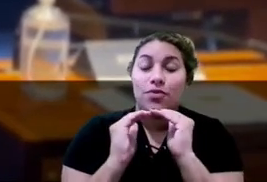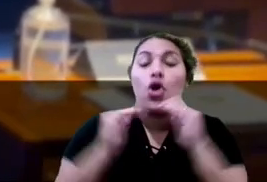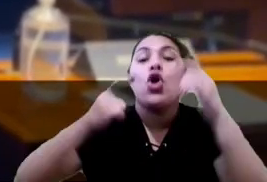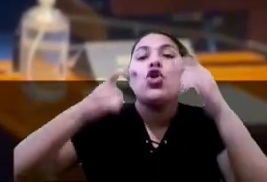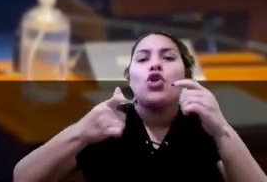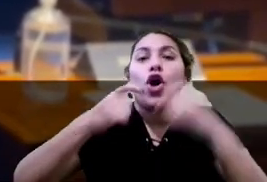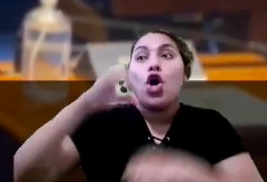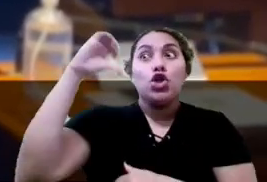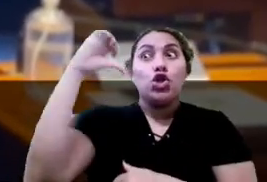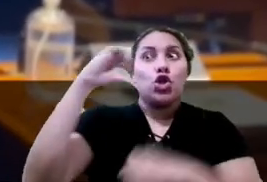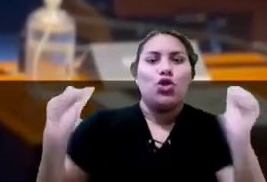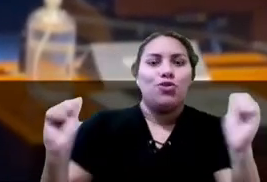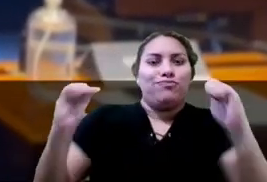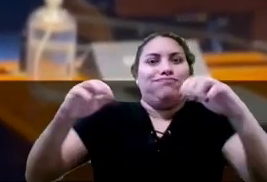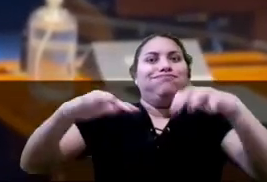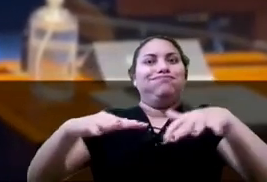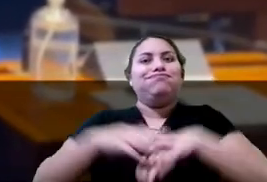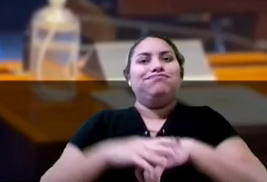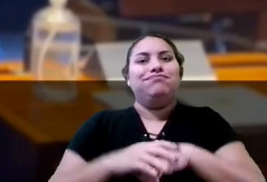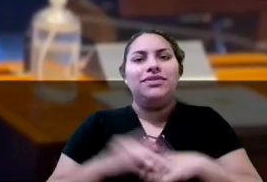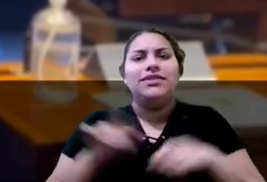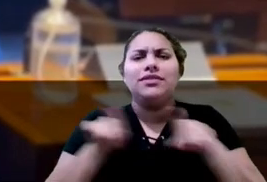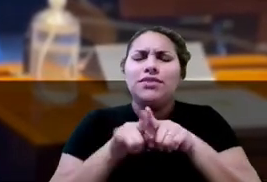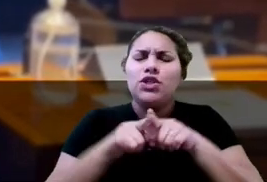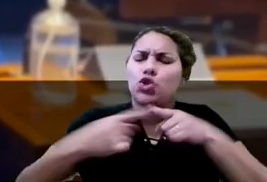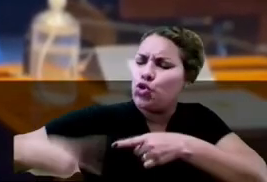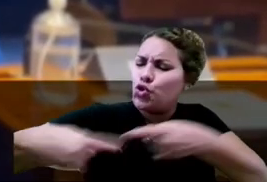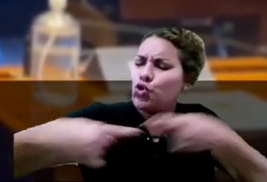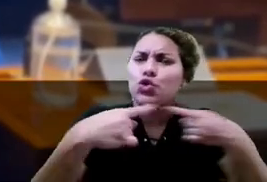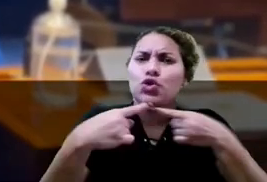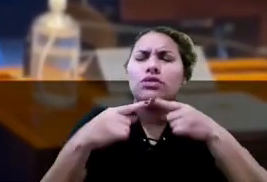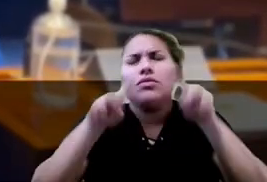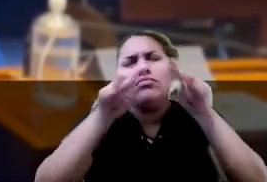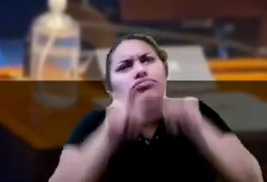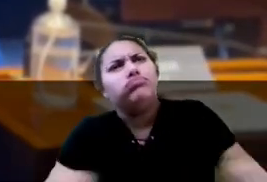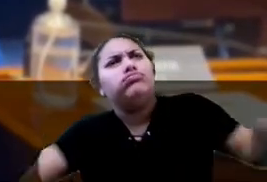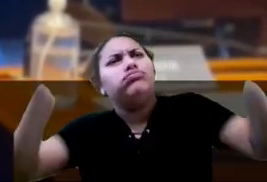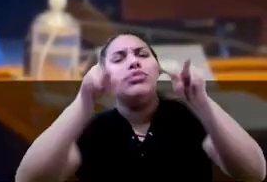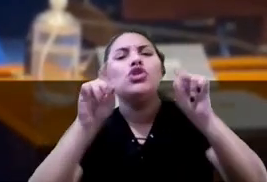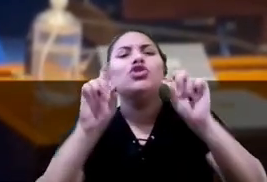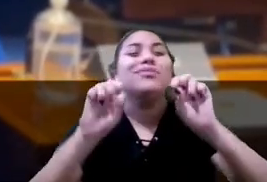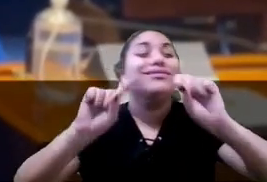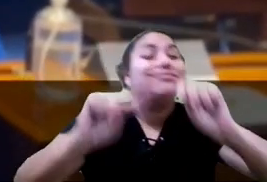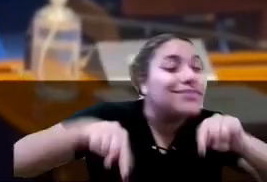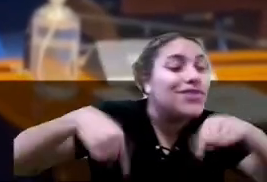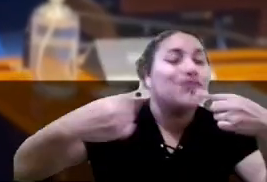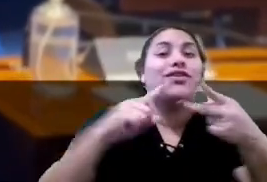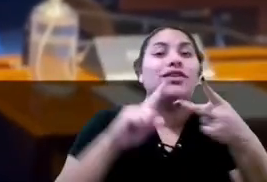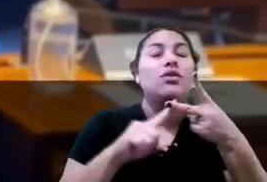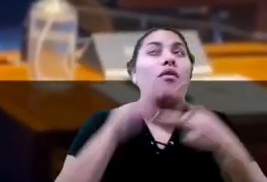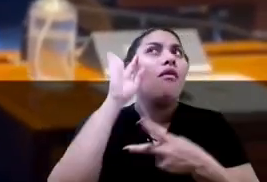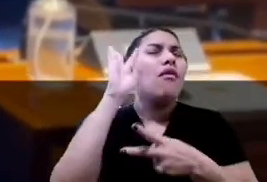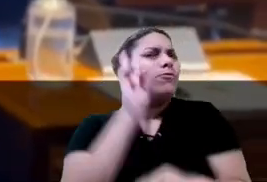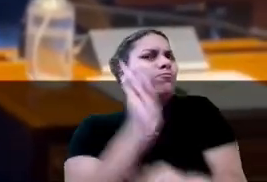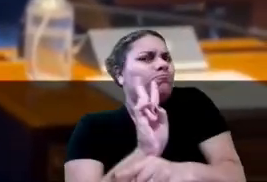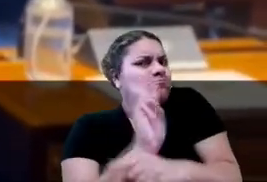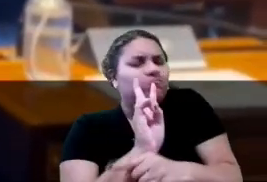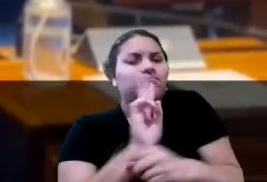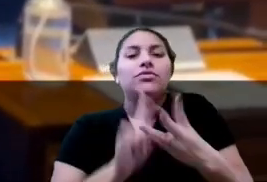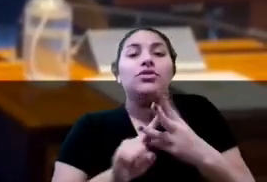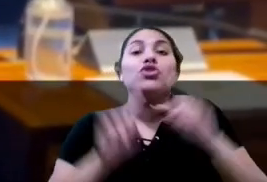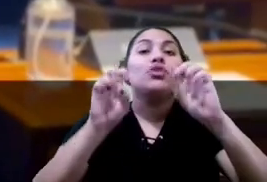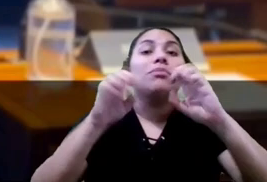Casa Hunter. In the night, we are in the ninth decision to discuss the scenario, challenges, and